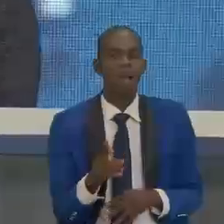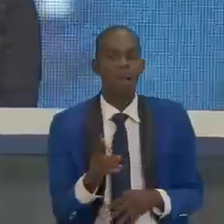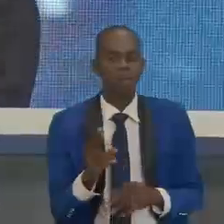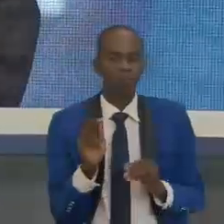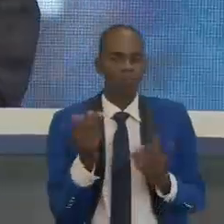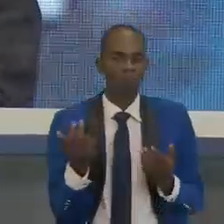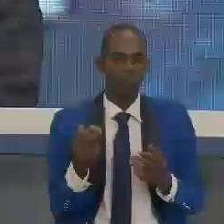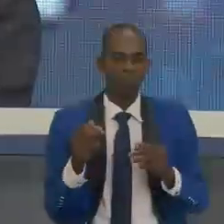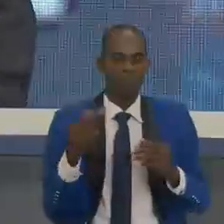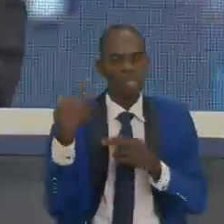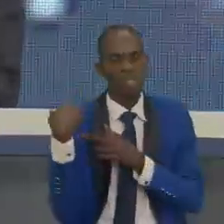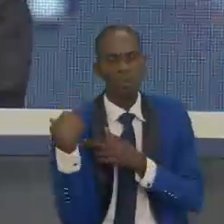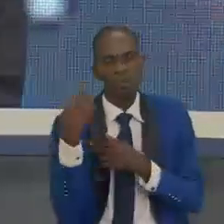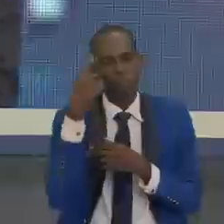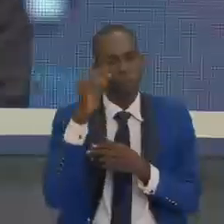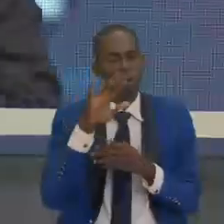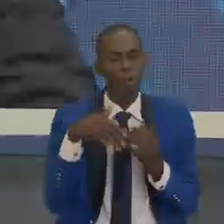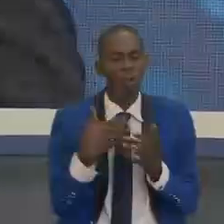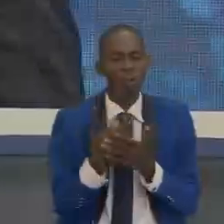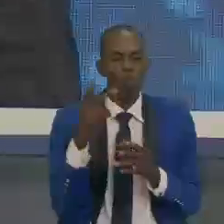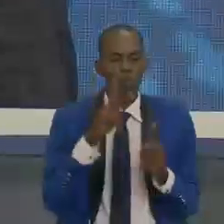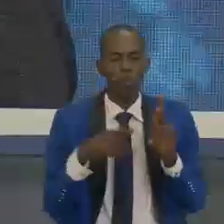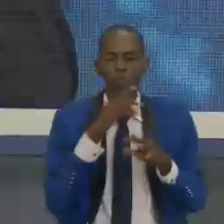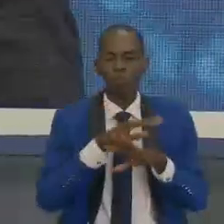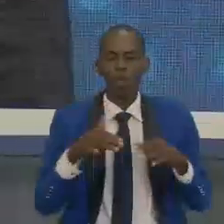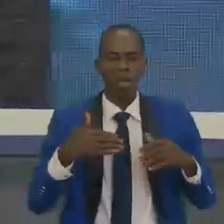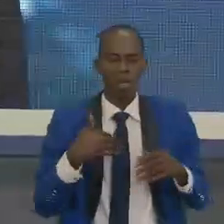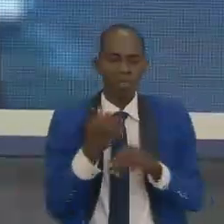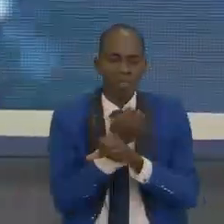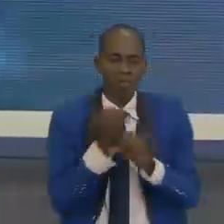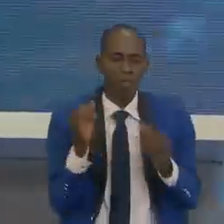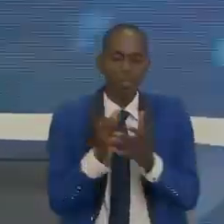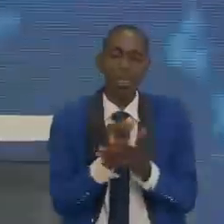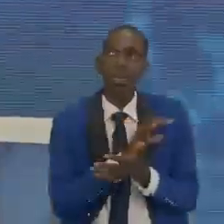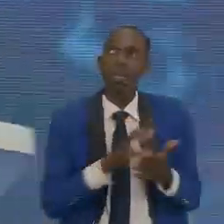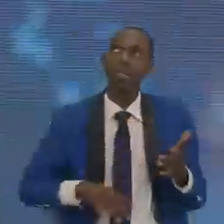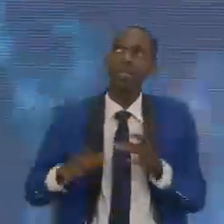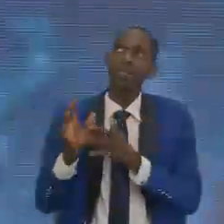having the salvation that Christ has brought.